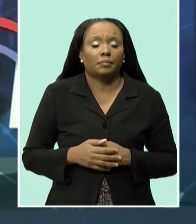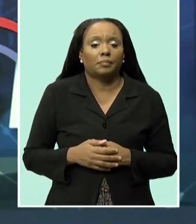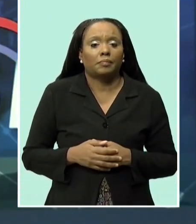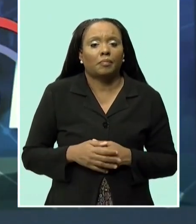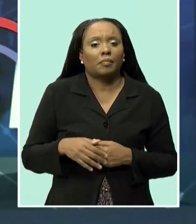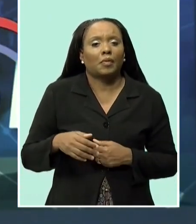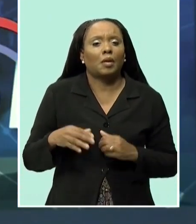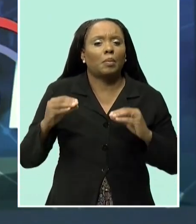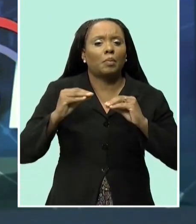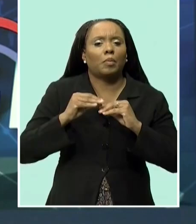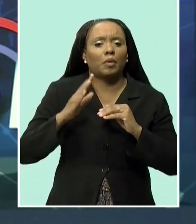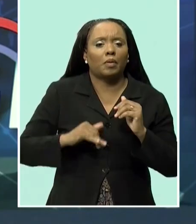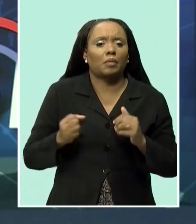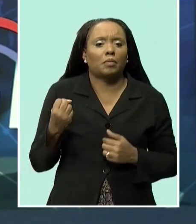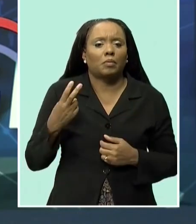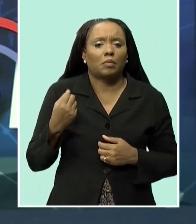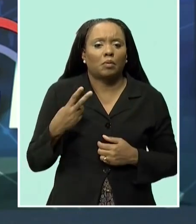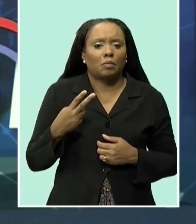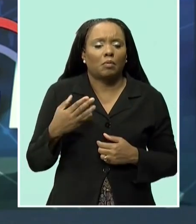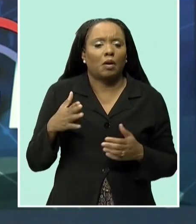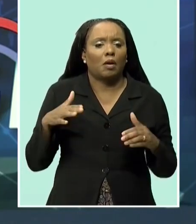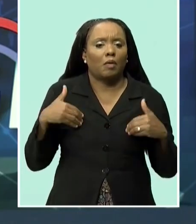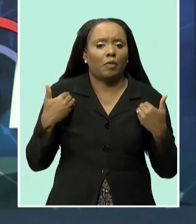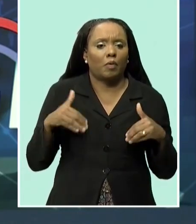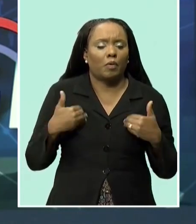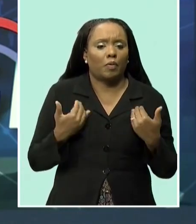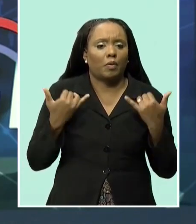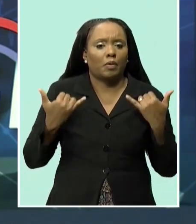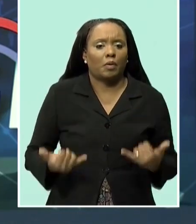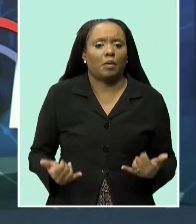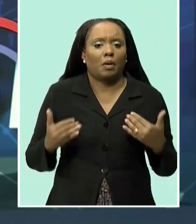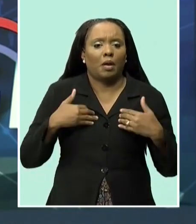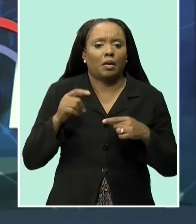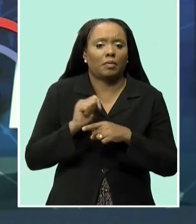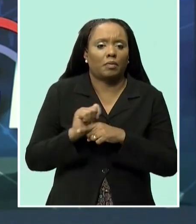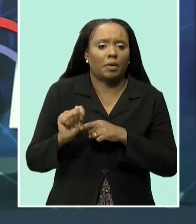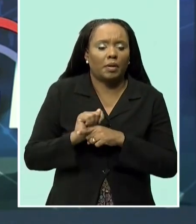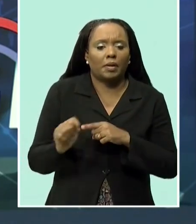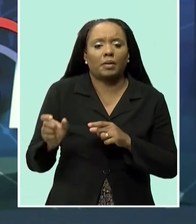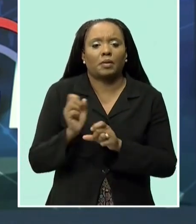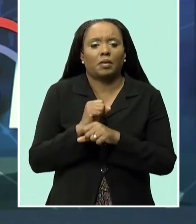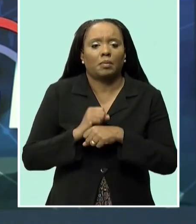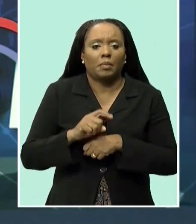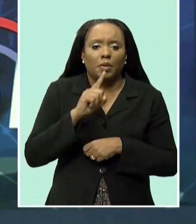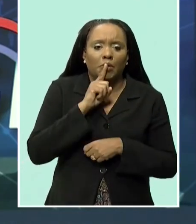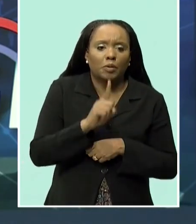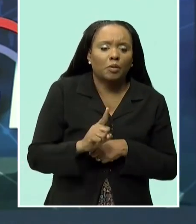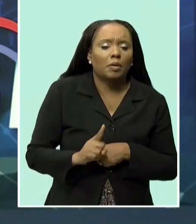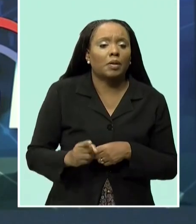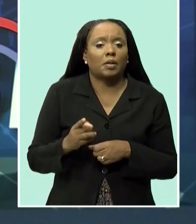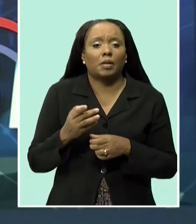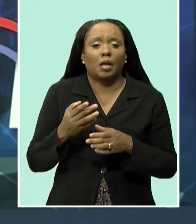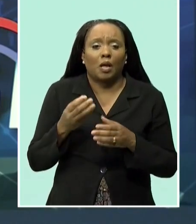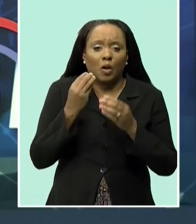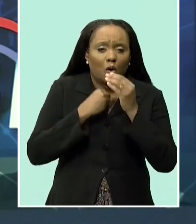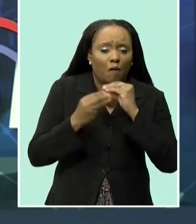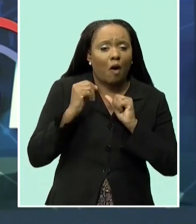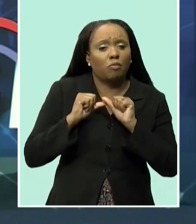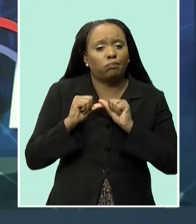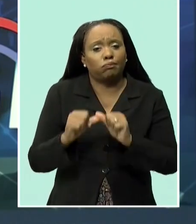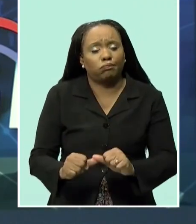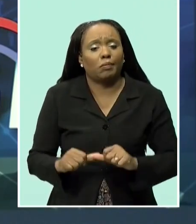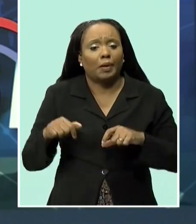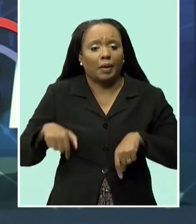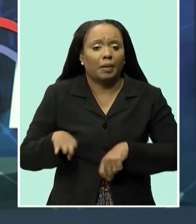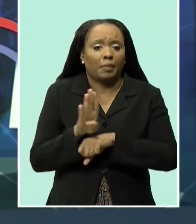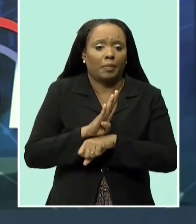in climate-smart agricultural production as part of efforts to ensure food security in Barbados. It's being done through a partnership between the